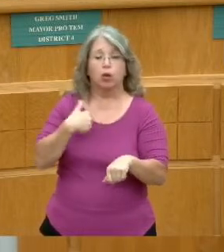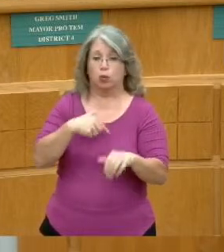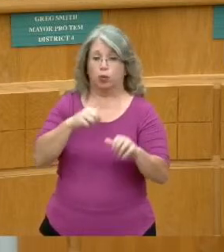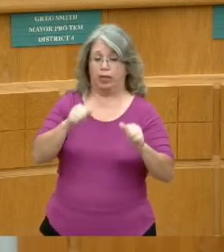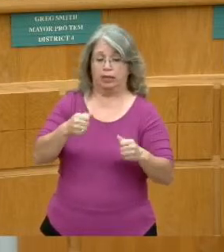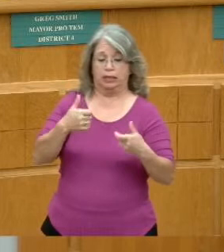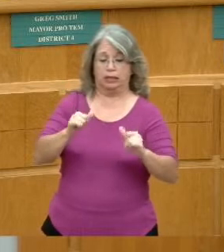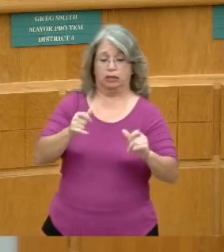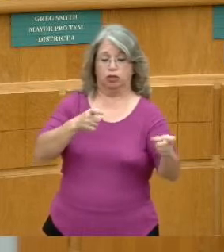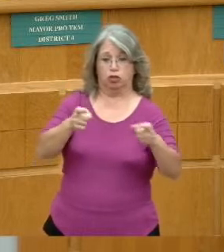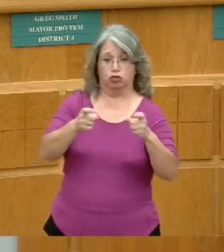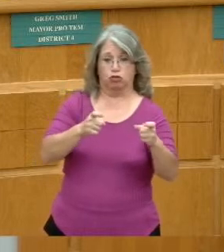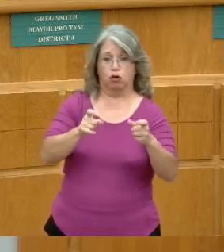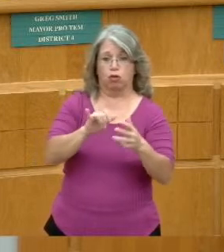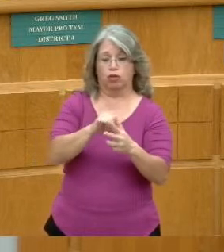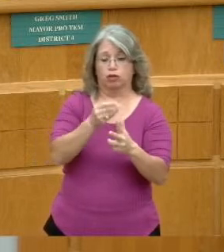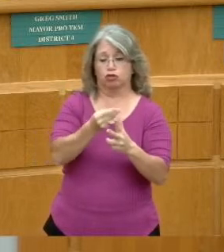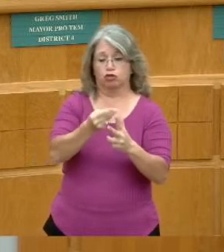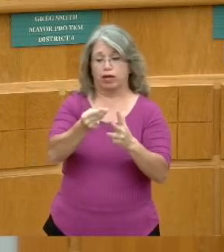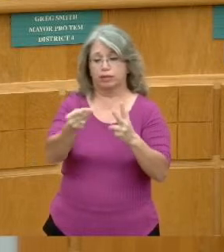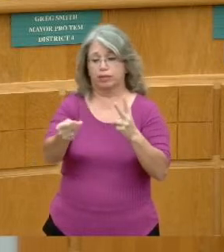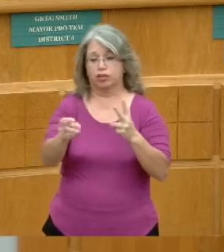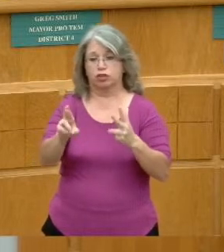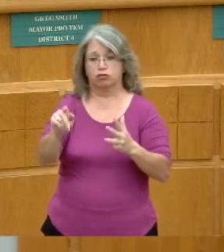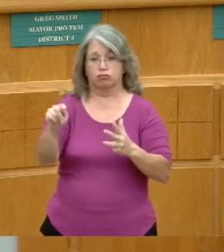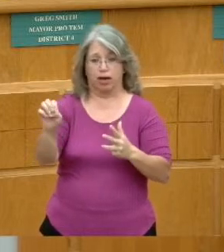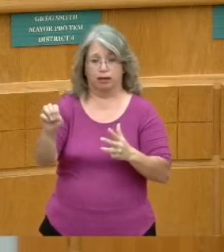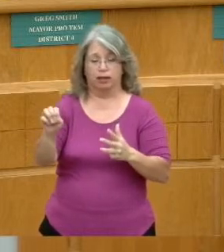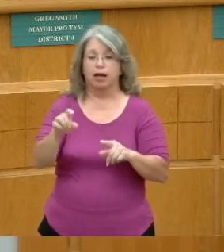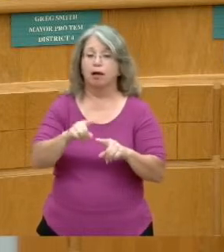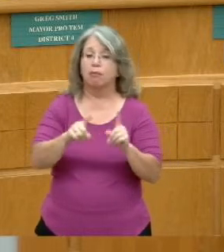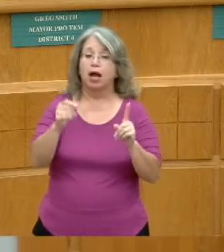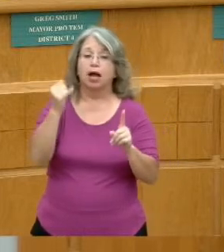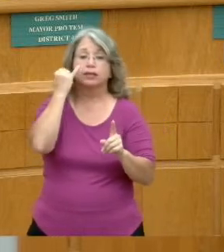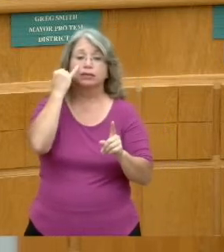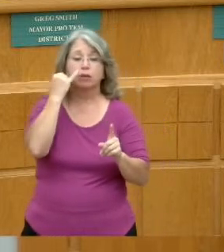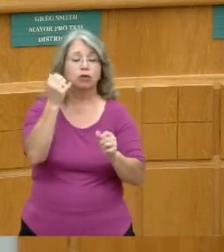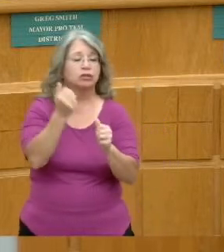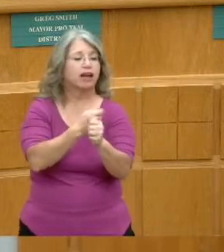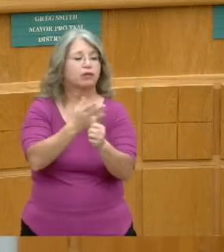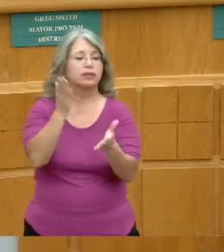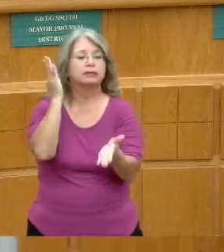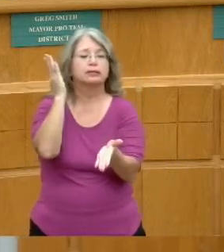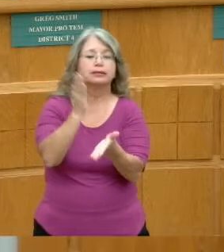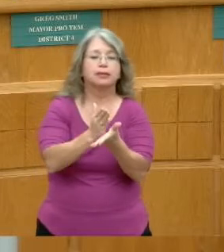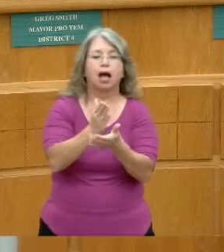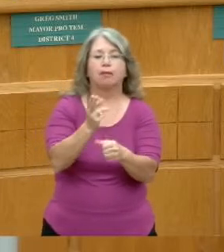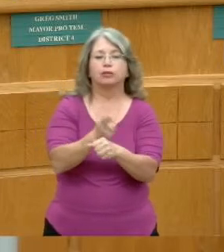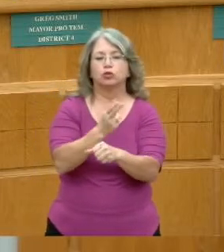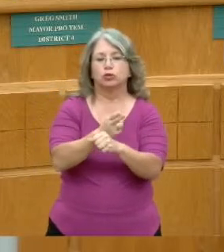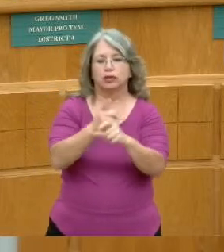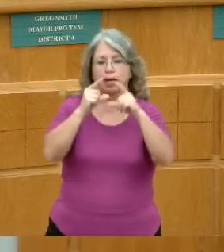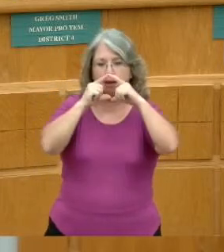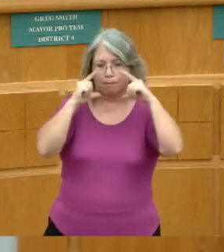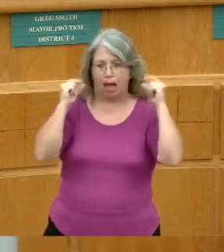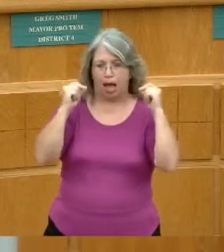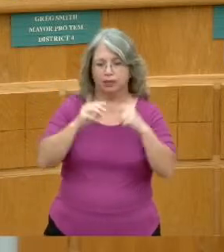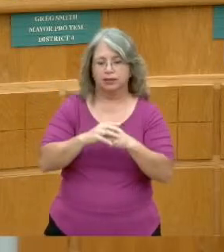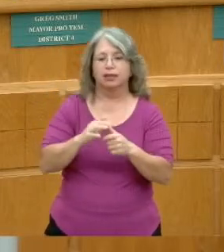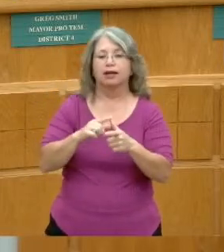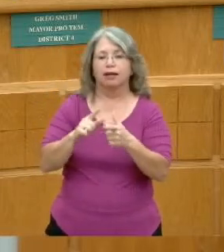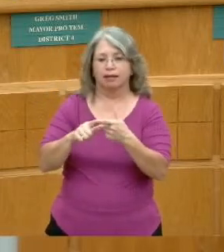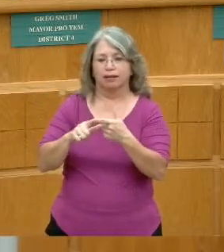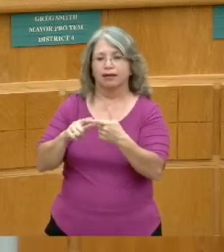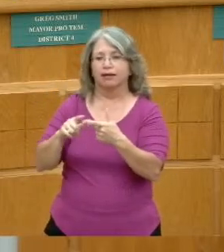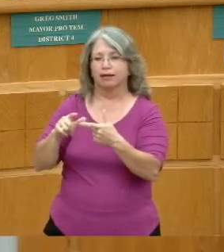a little bit below 1, but let's say everybody takes off their masks. That will push us back above 1. We do have